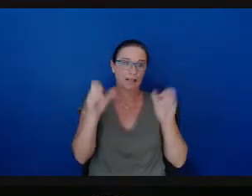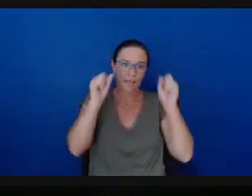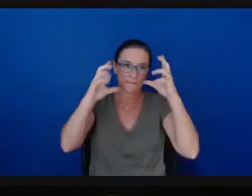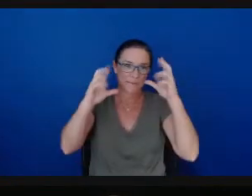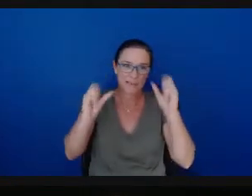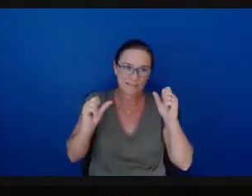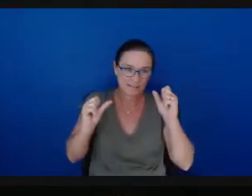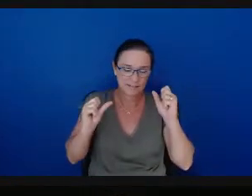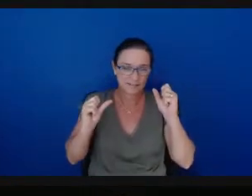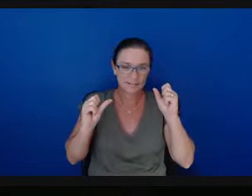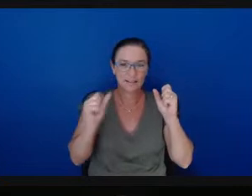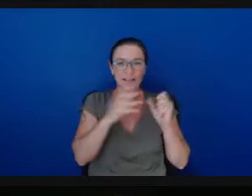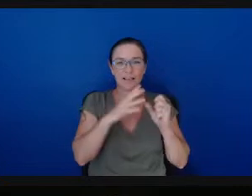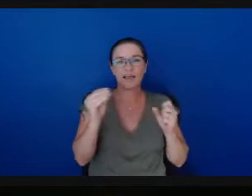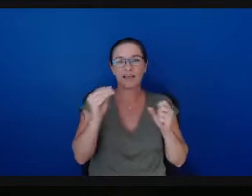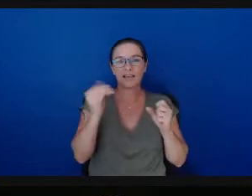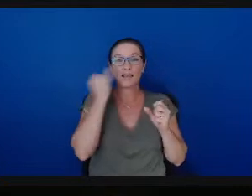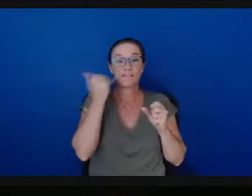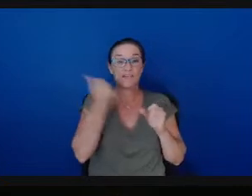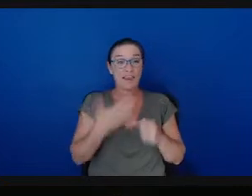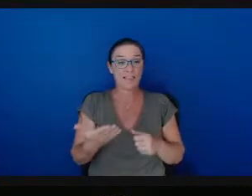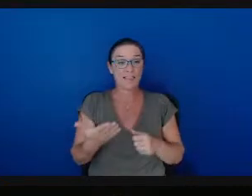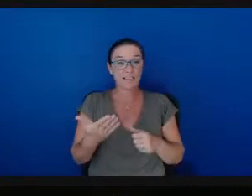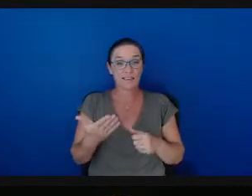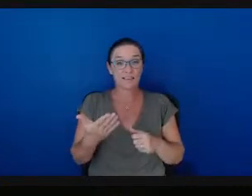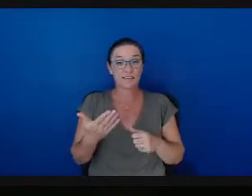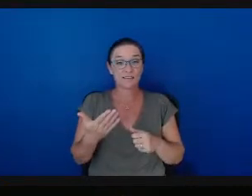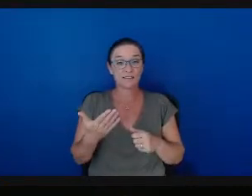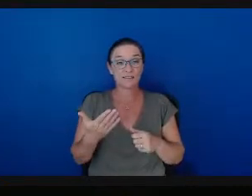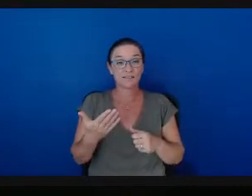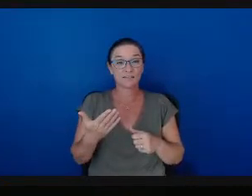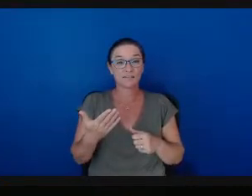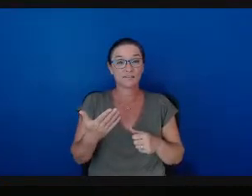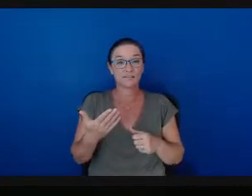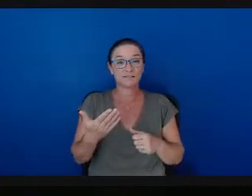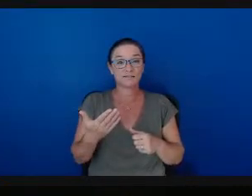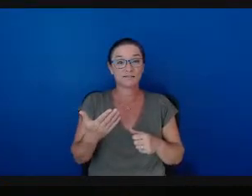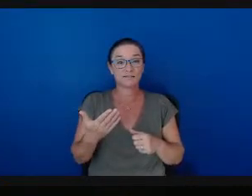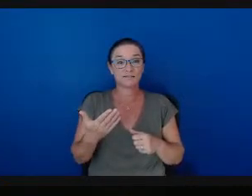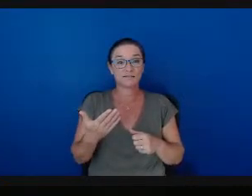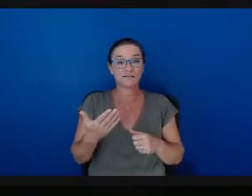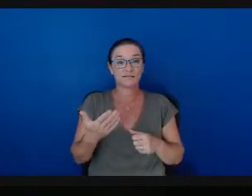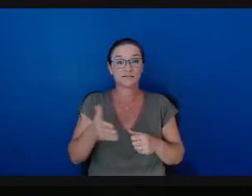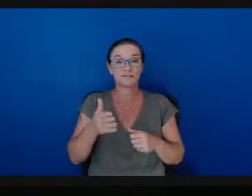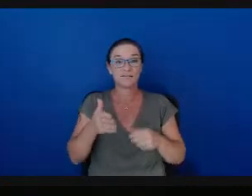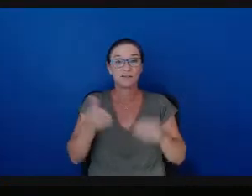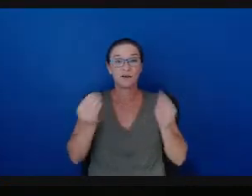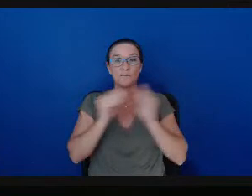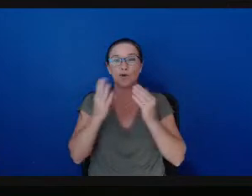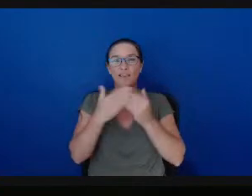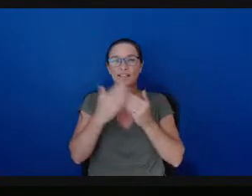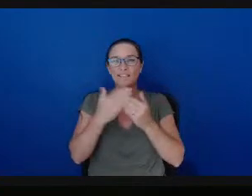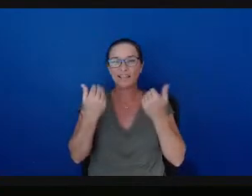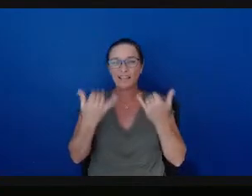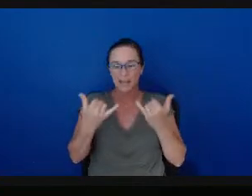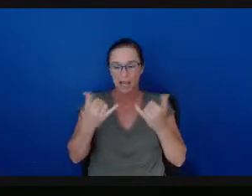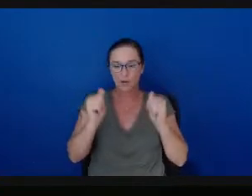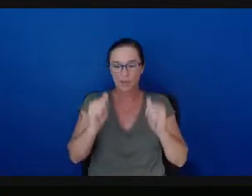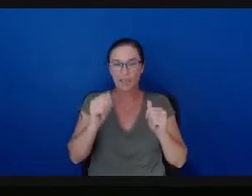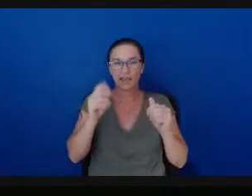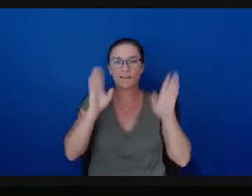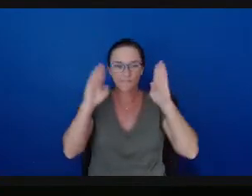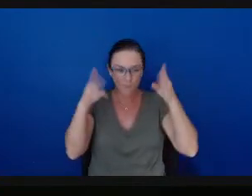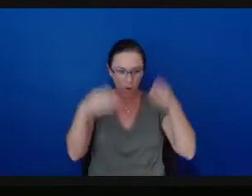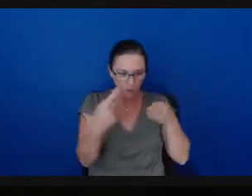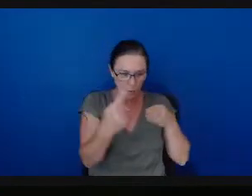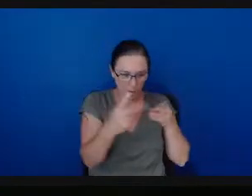super amazing, and if anything, you can more easily decide where to look because the fountains are more all in one